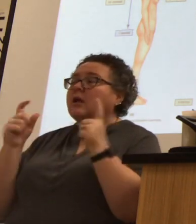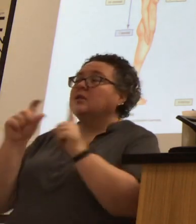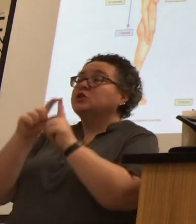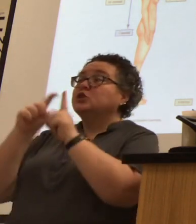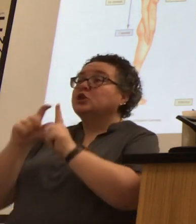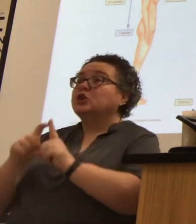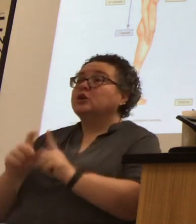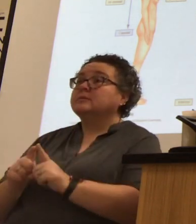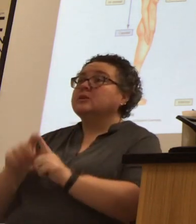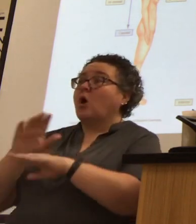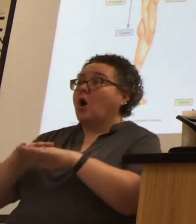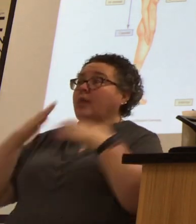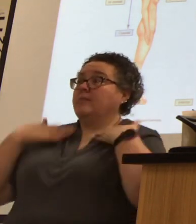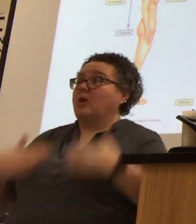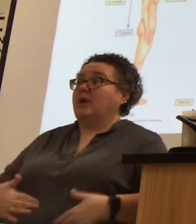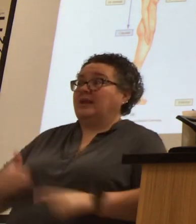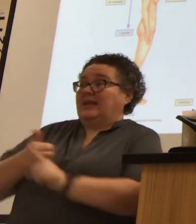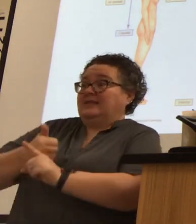body